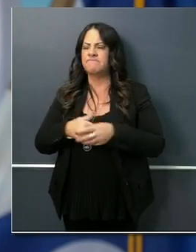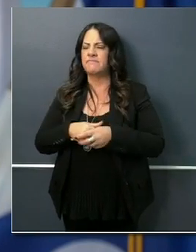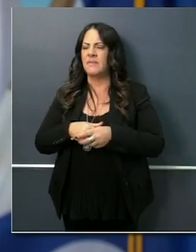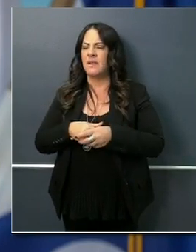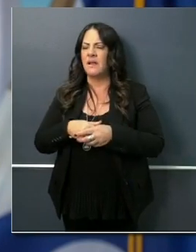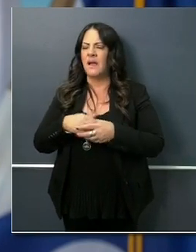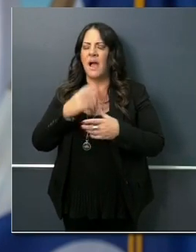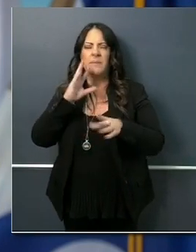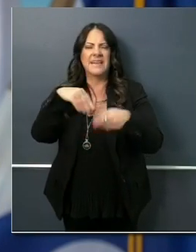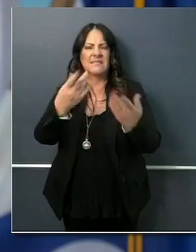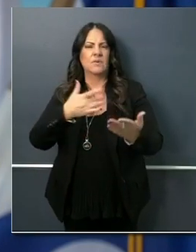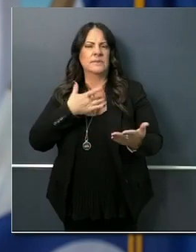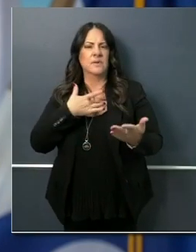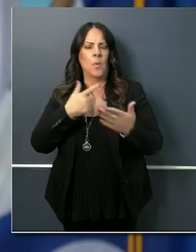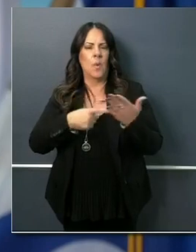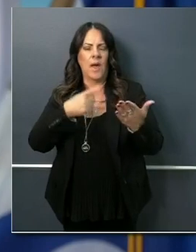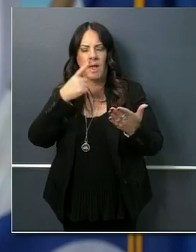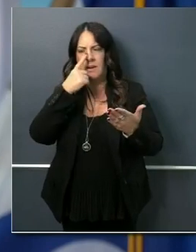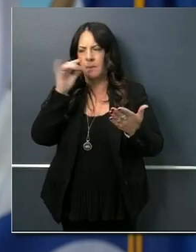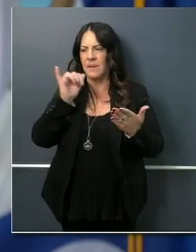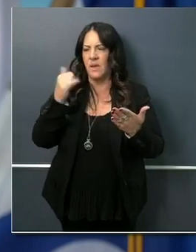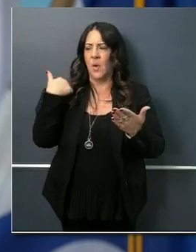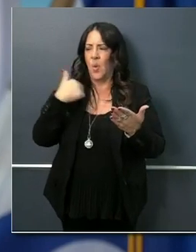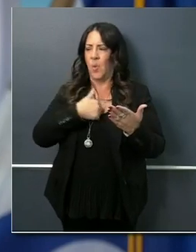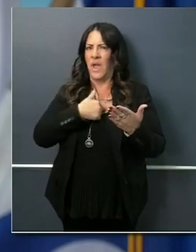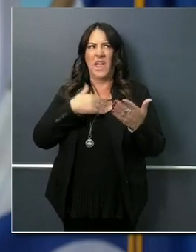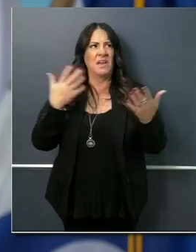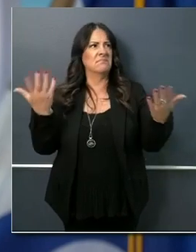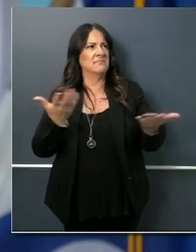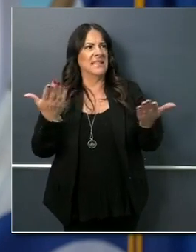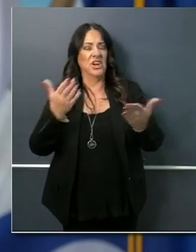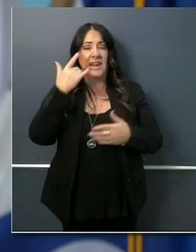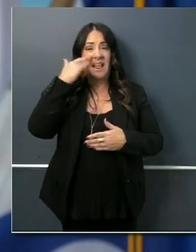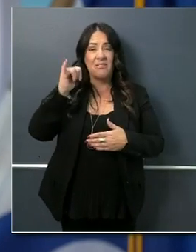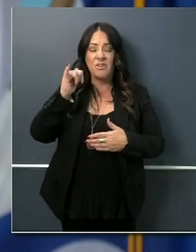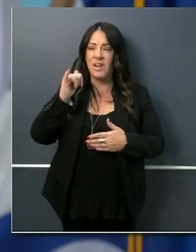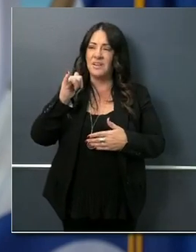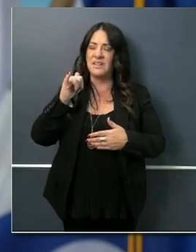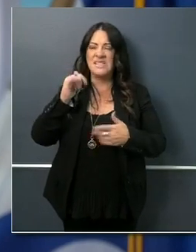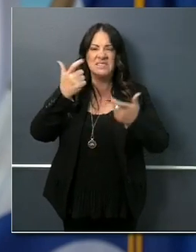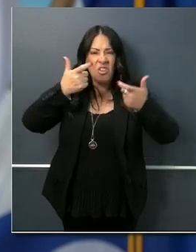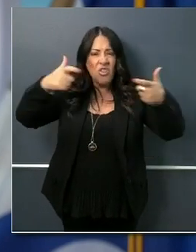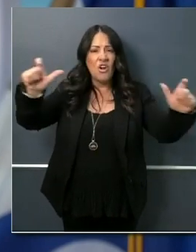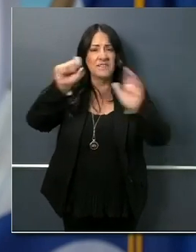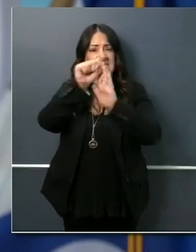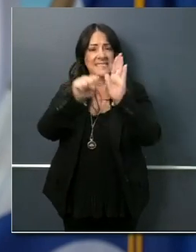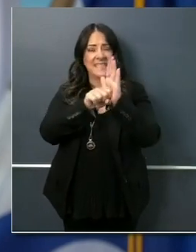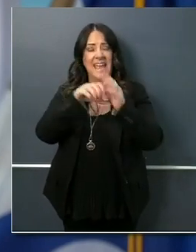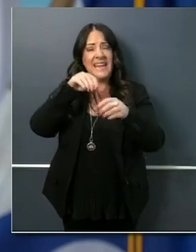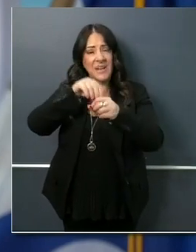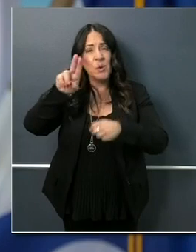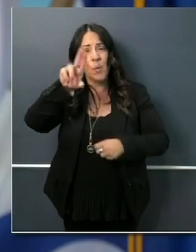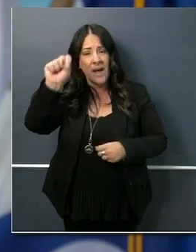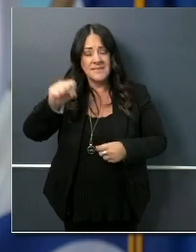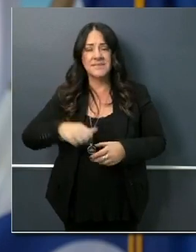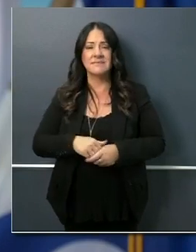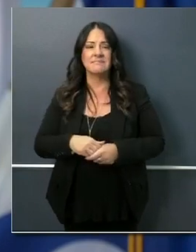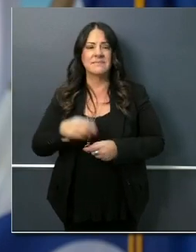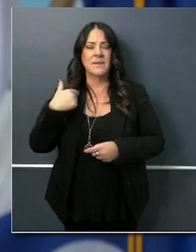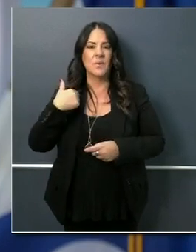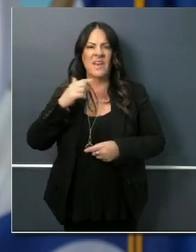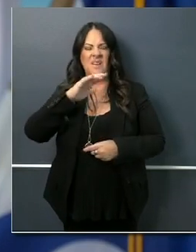and scale of the nation's largest state, the world's fifth largest economy, the most diverse state in the world's most